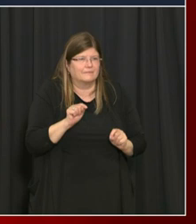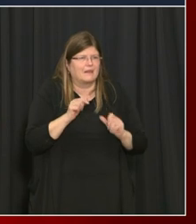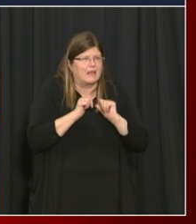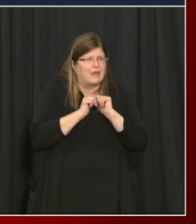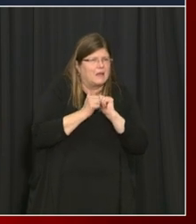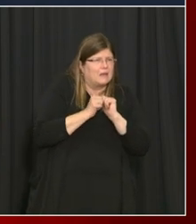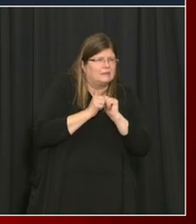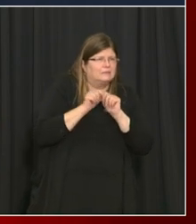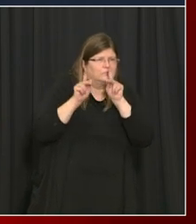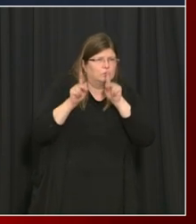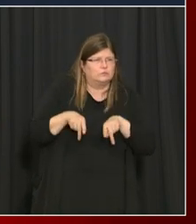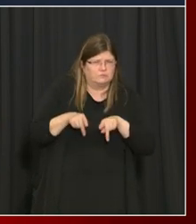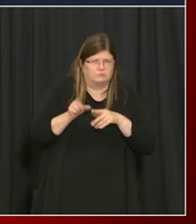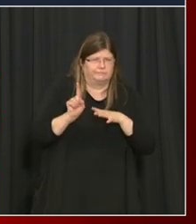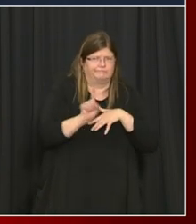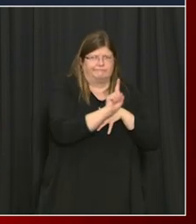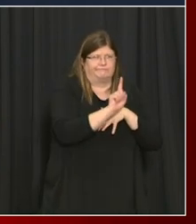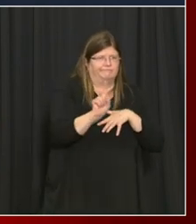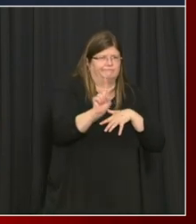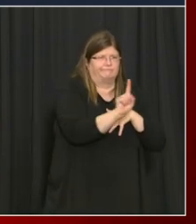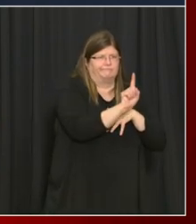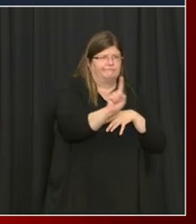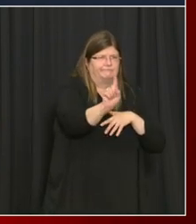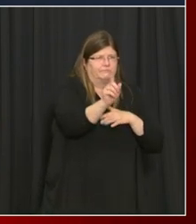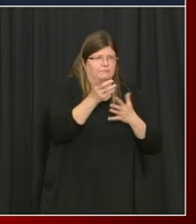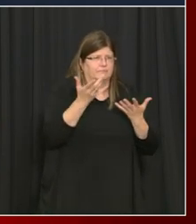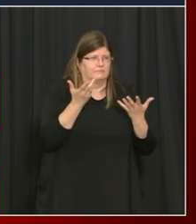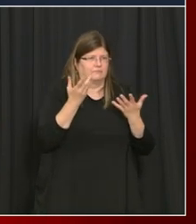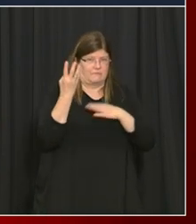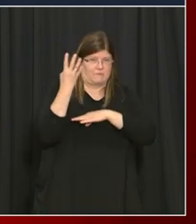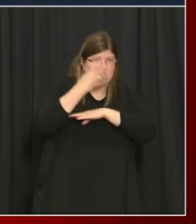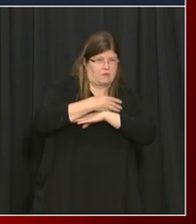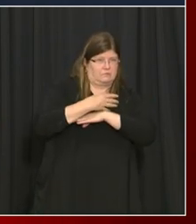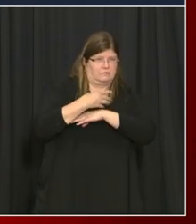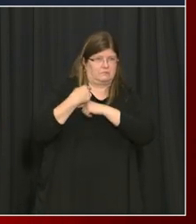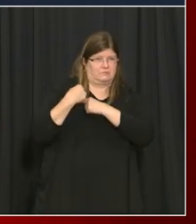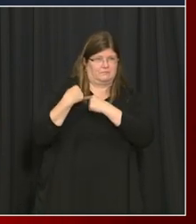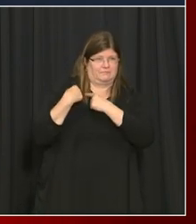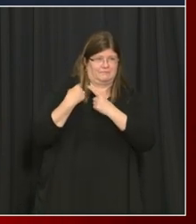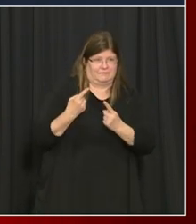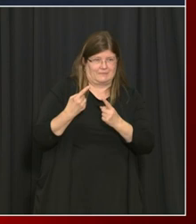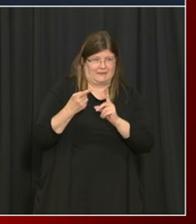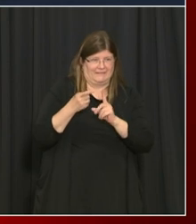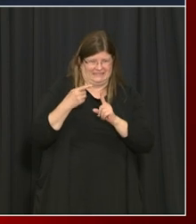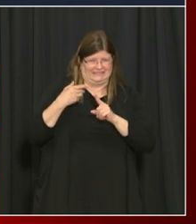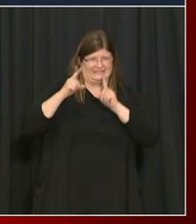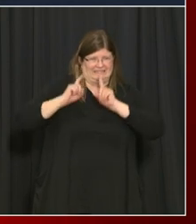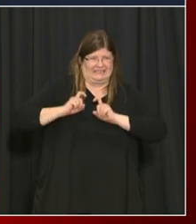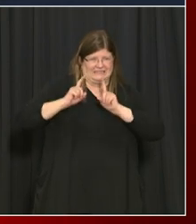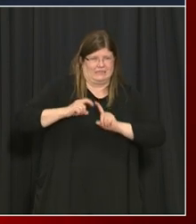estimated infectious period, which is 4 days from the sample collection date.